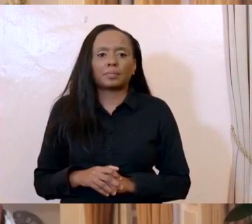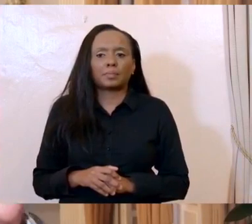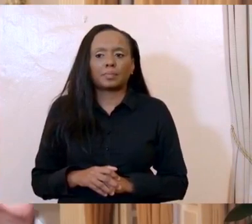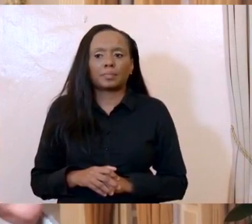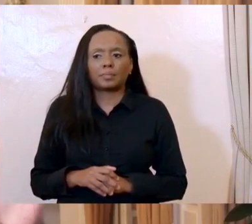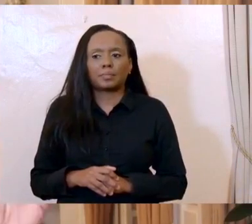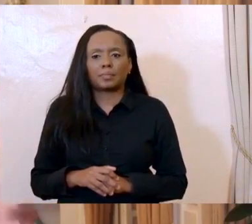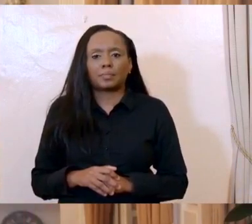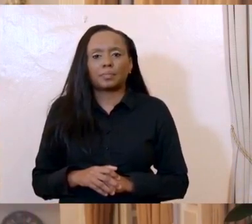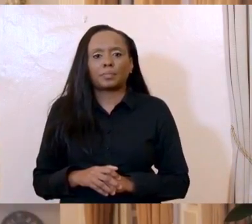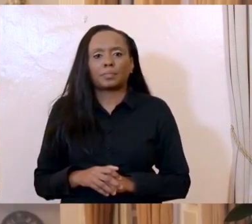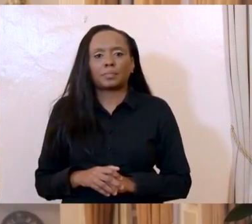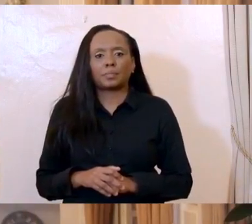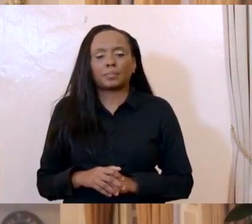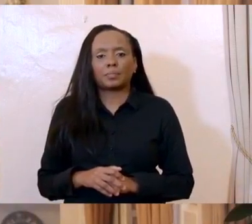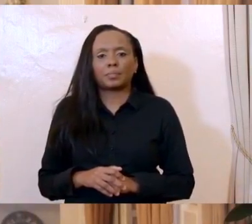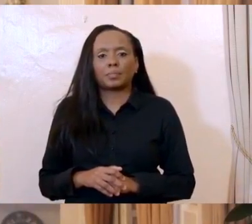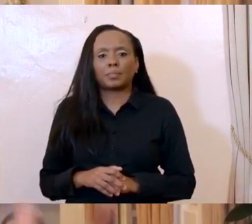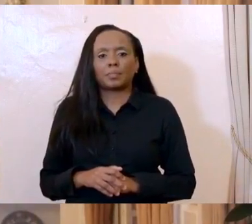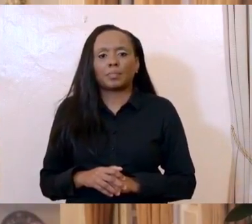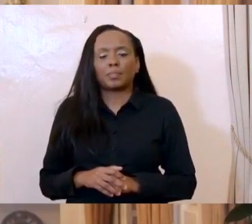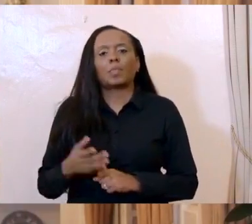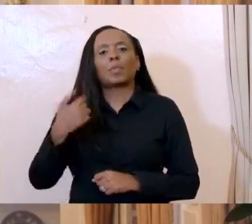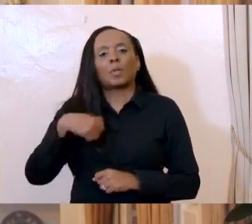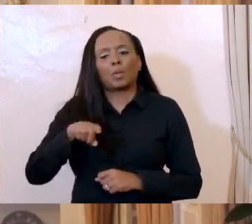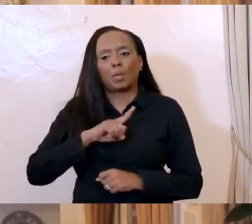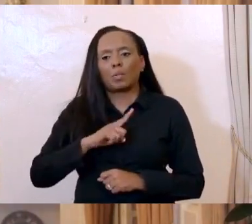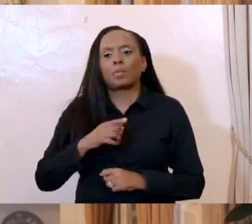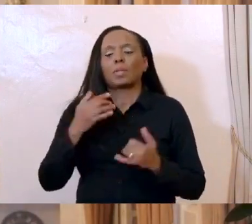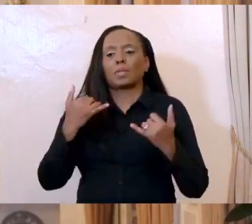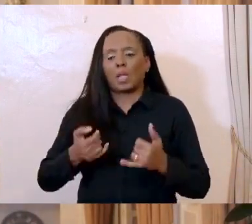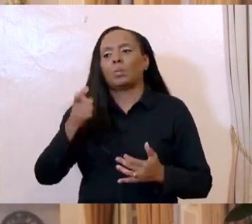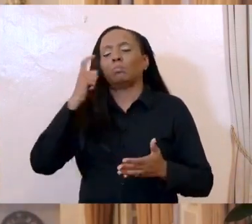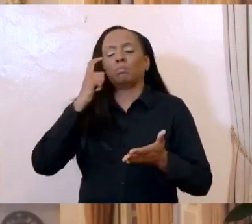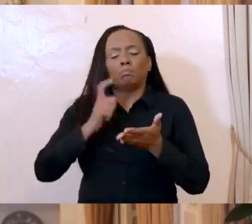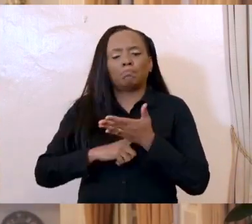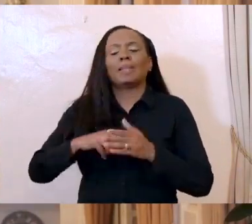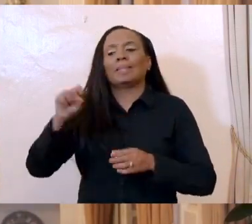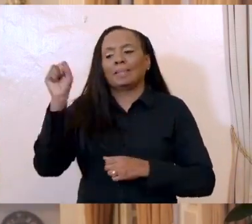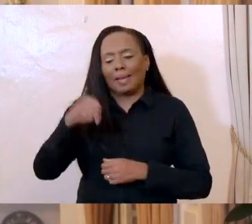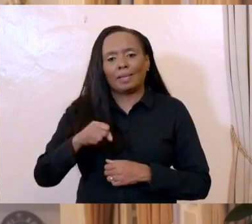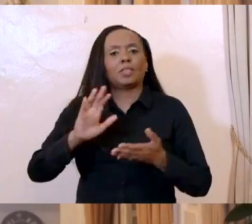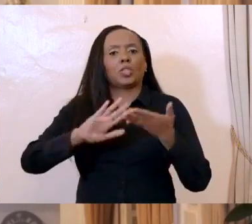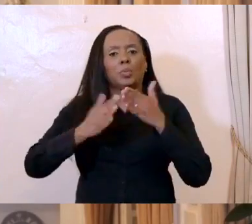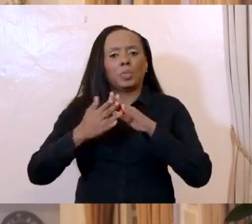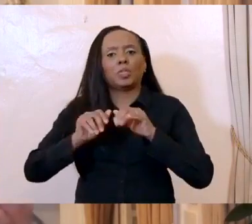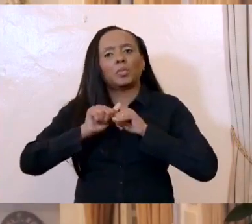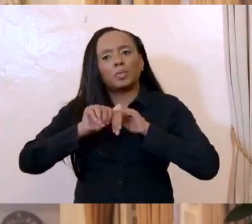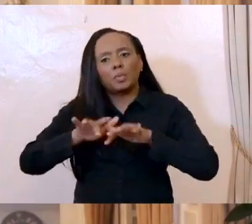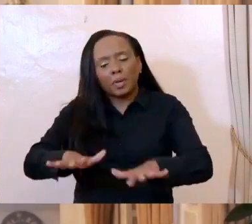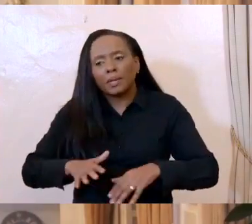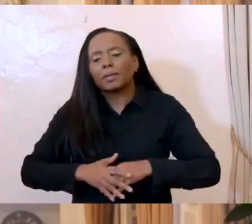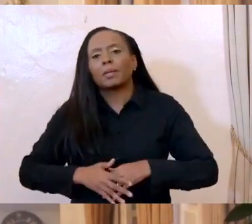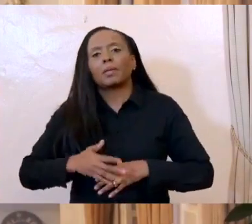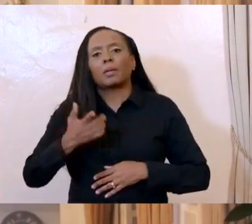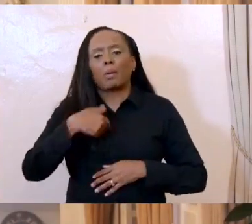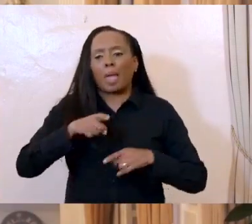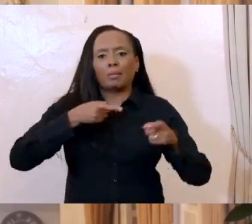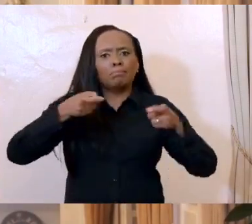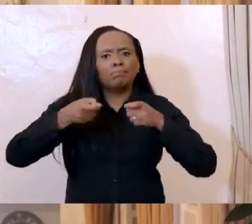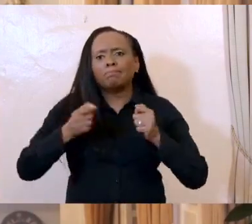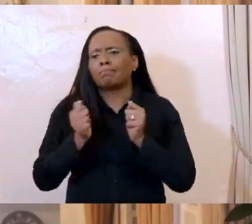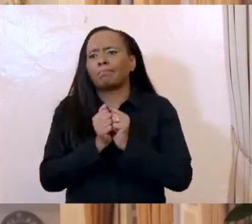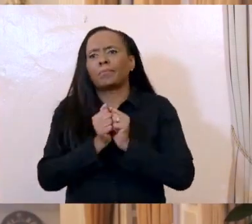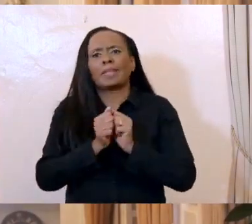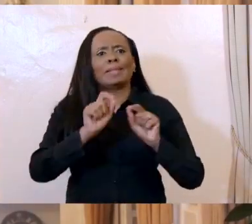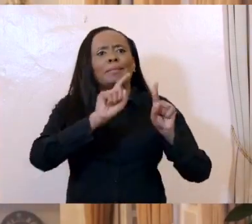recognizing that there is community spread, and based on everything that we've been doing up to this point in terms of dealing with cases in various parts of